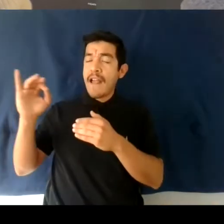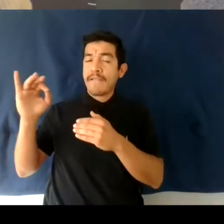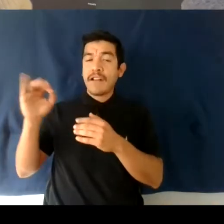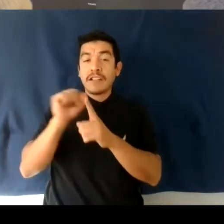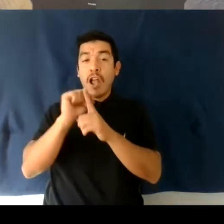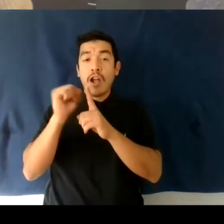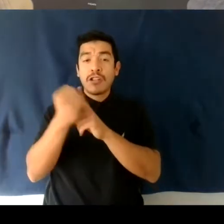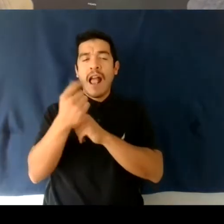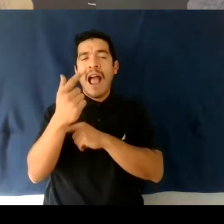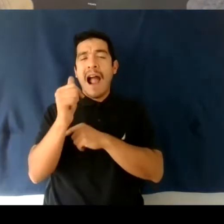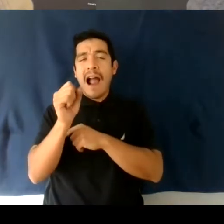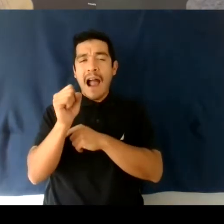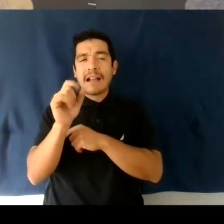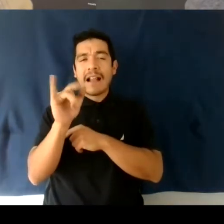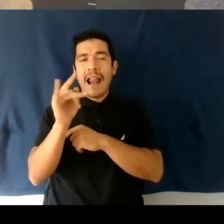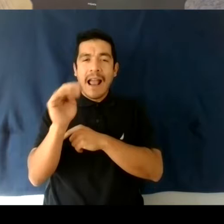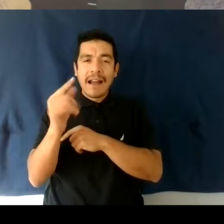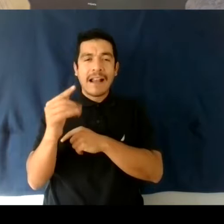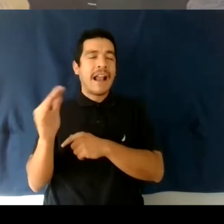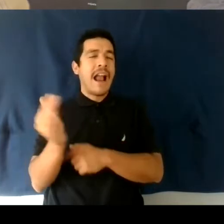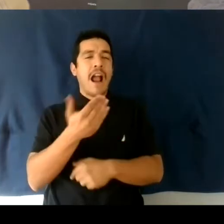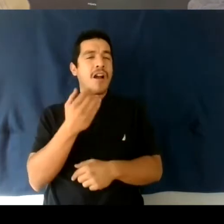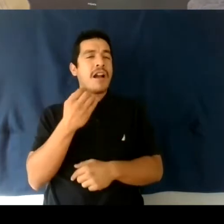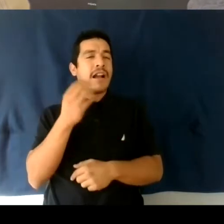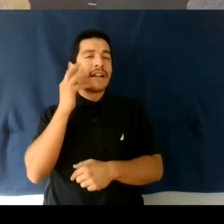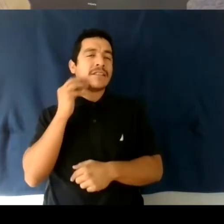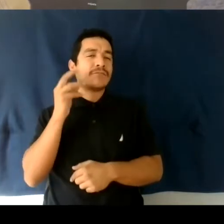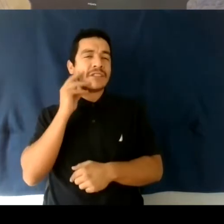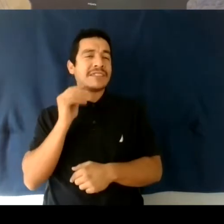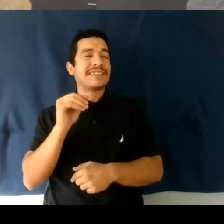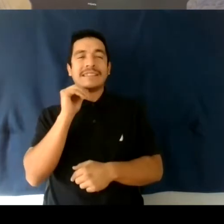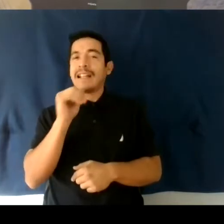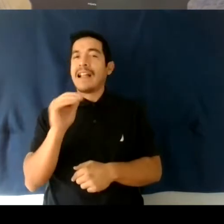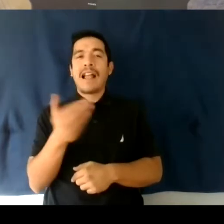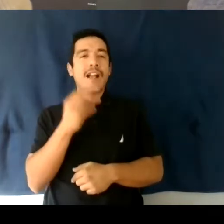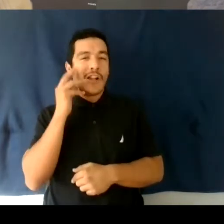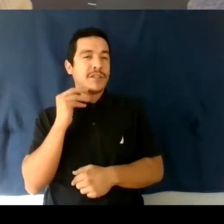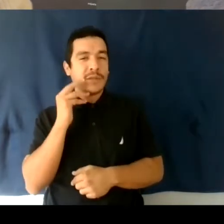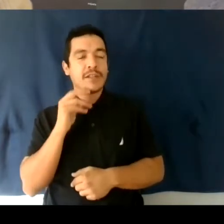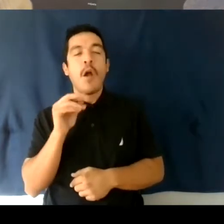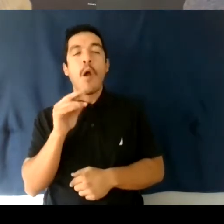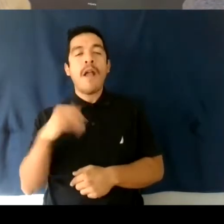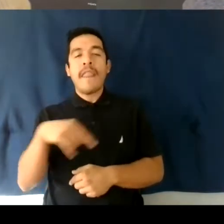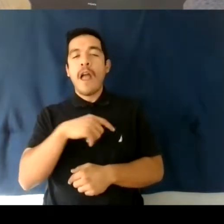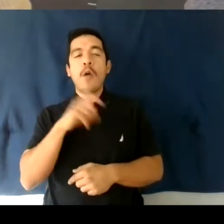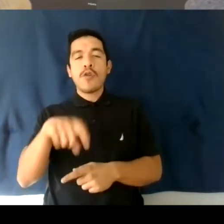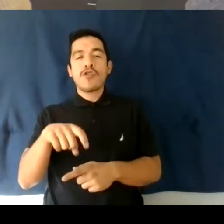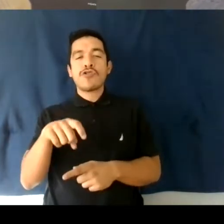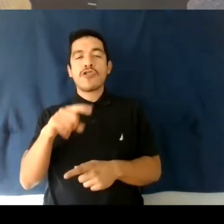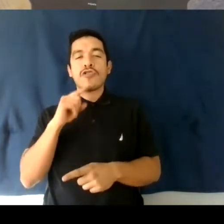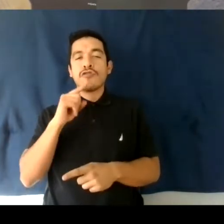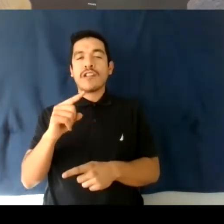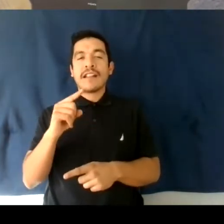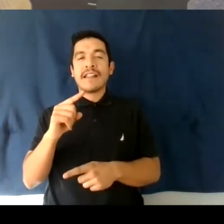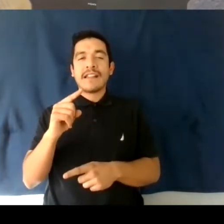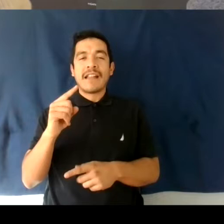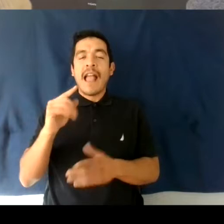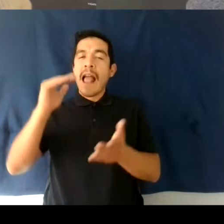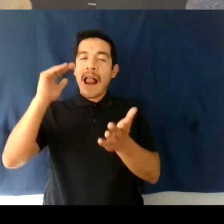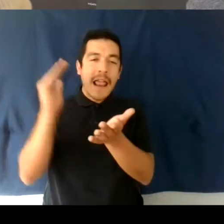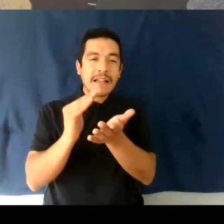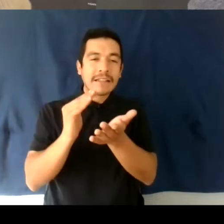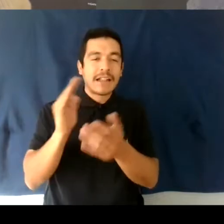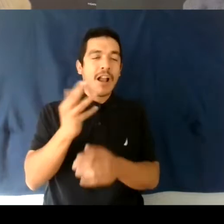our Yeah. experiences aren't our experiences, or that we should play down our experiences, or